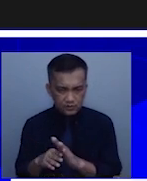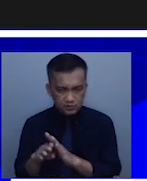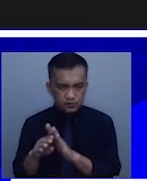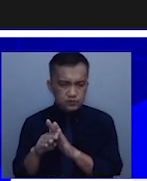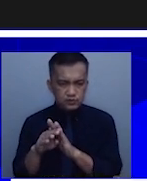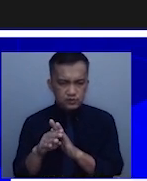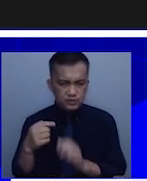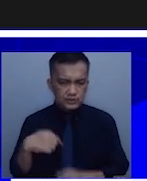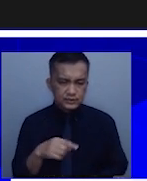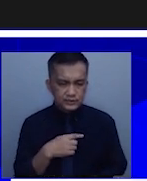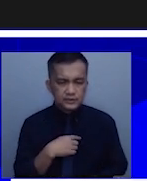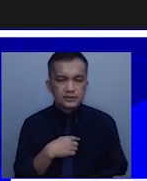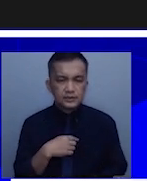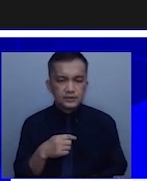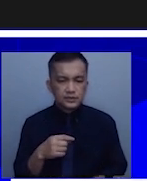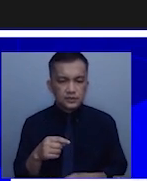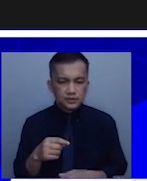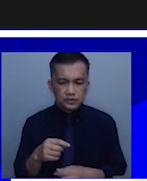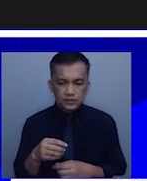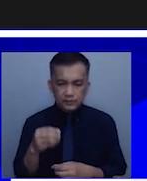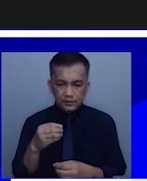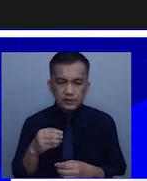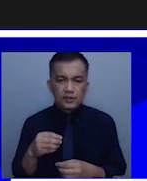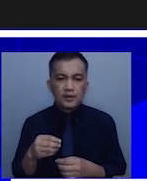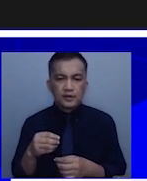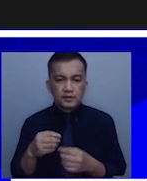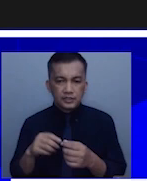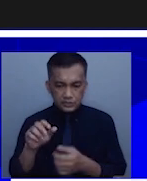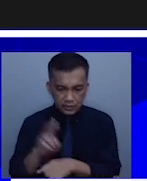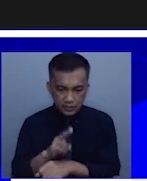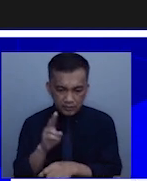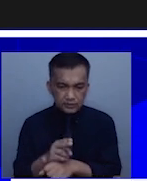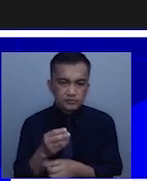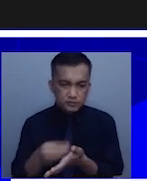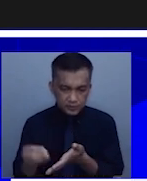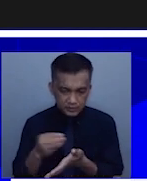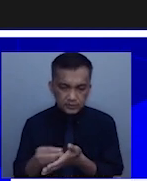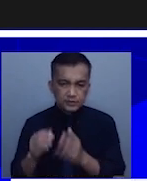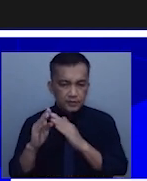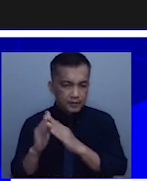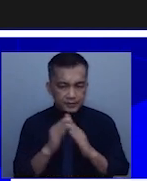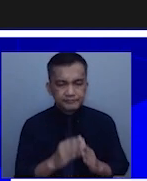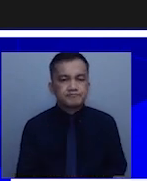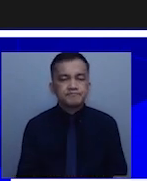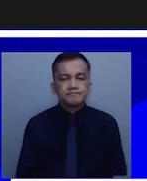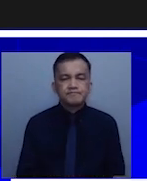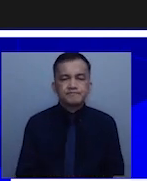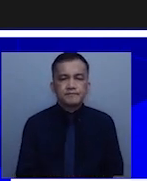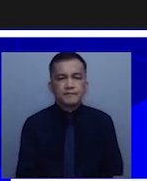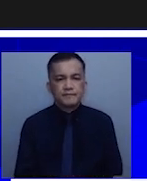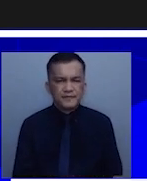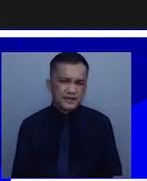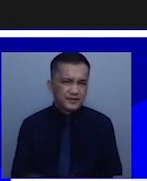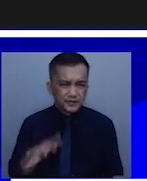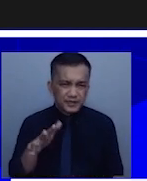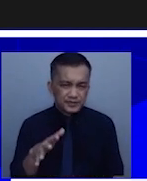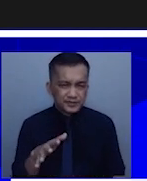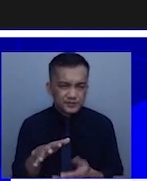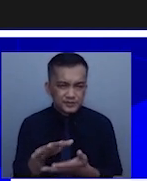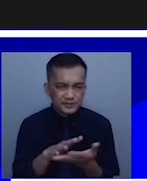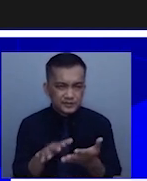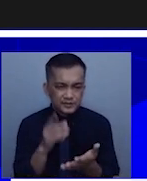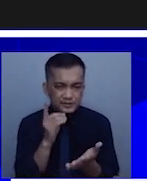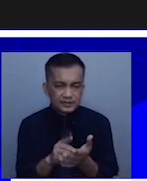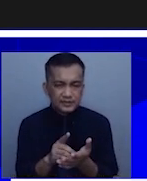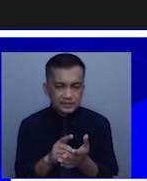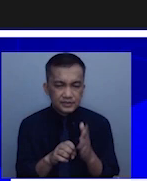consumption, household final consumption expenditure. Pero medyo mixed din kasi yung ating datos. For